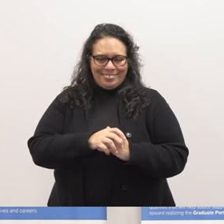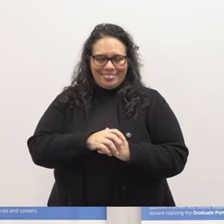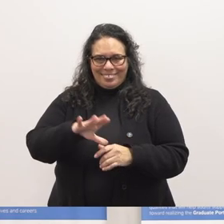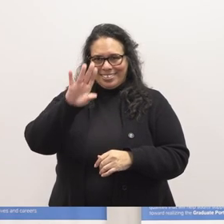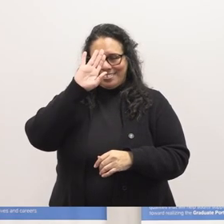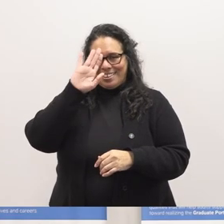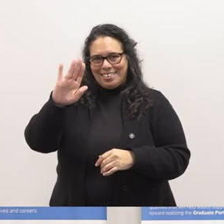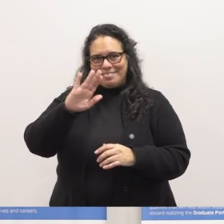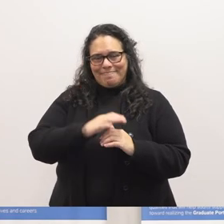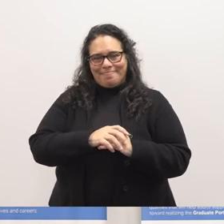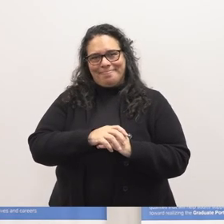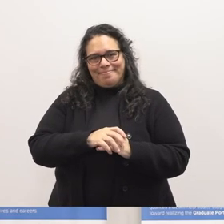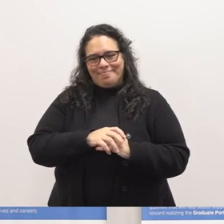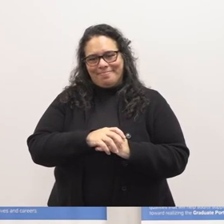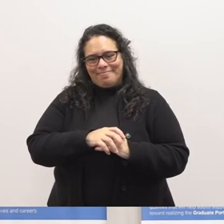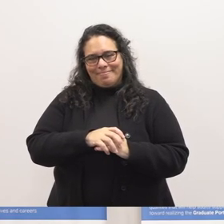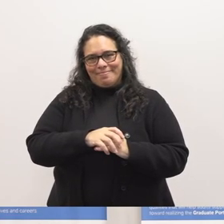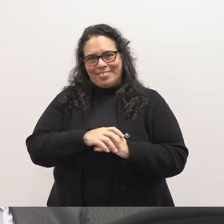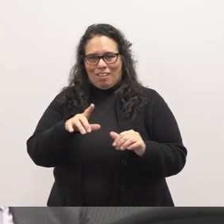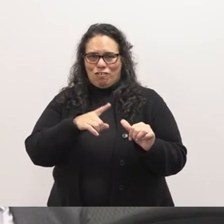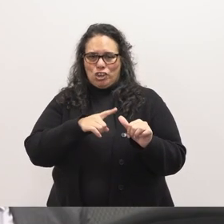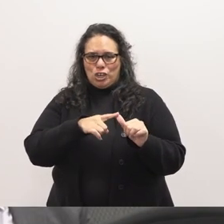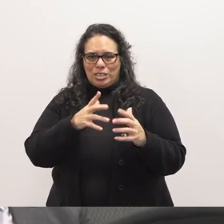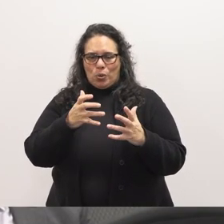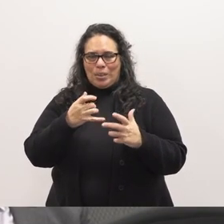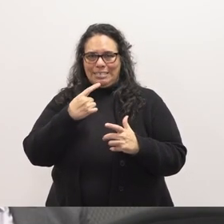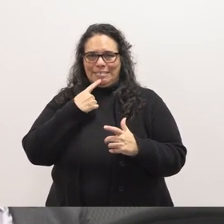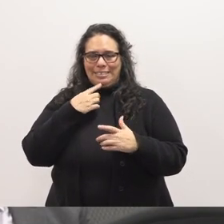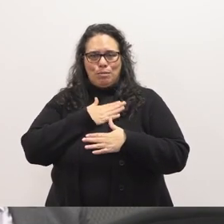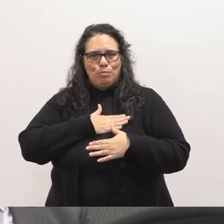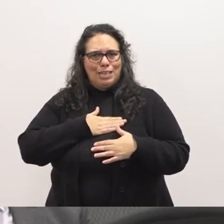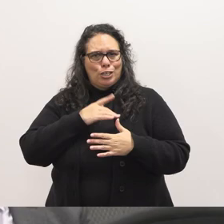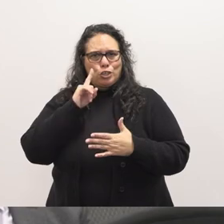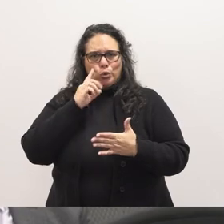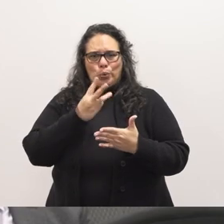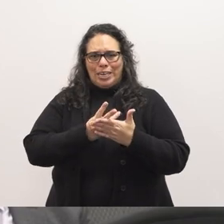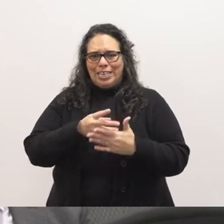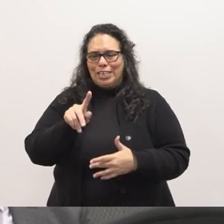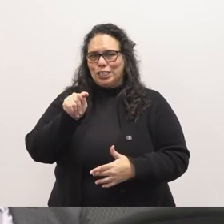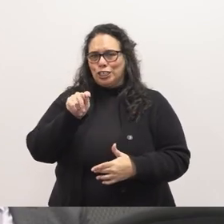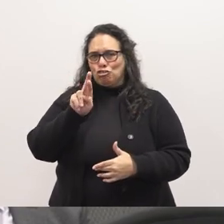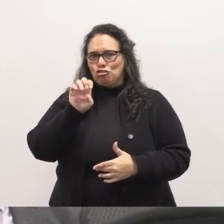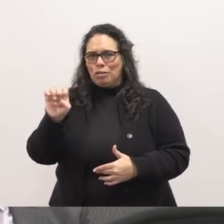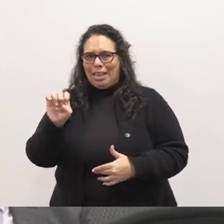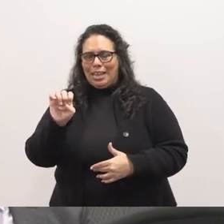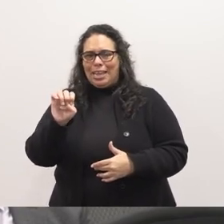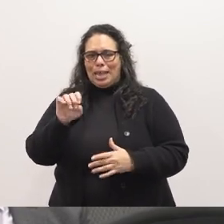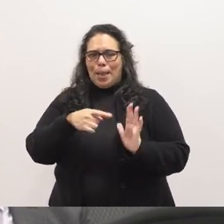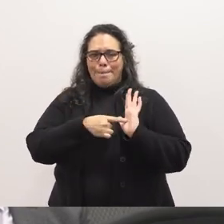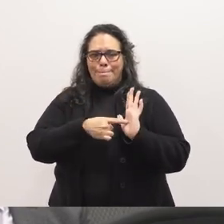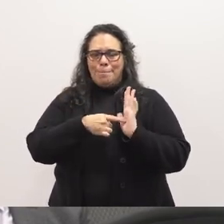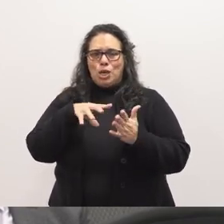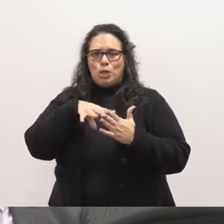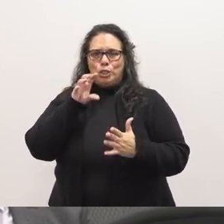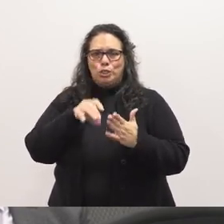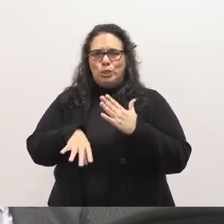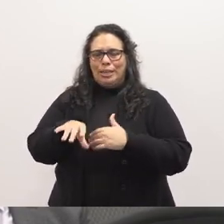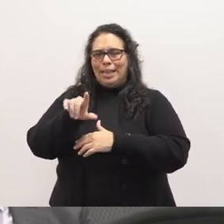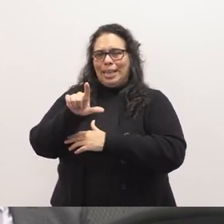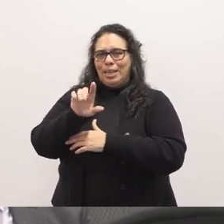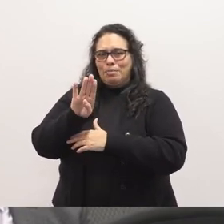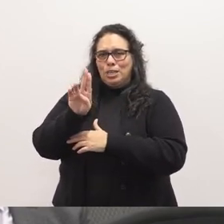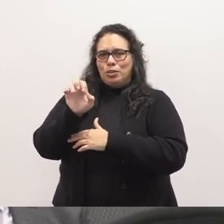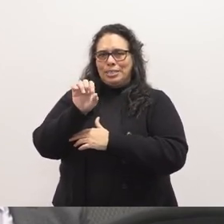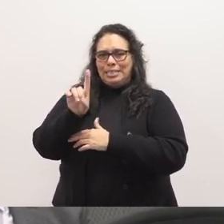Hi. I first want to say it was a pleasure to witness Trey, a model student of LBUSD, lead us in the